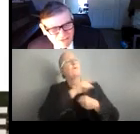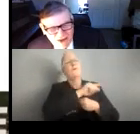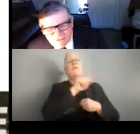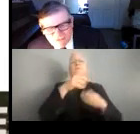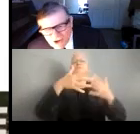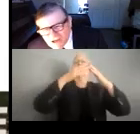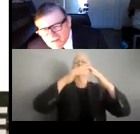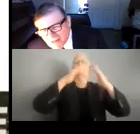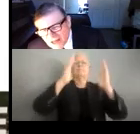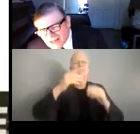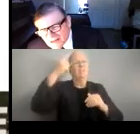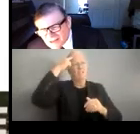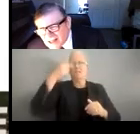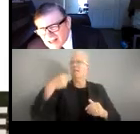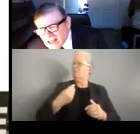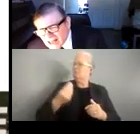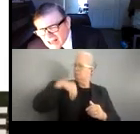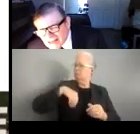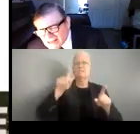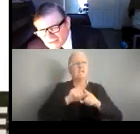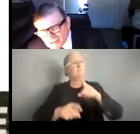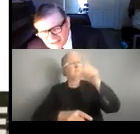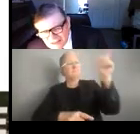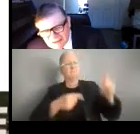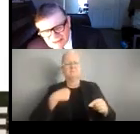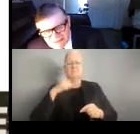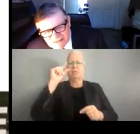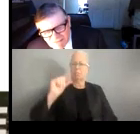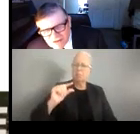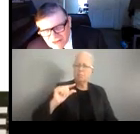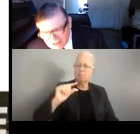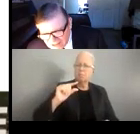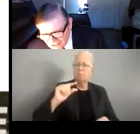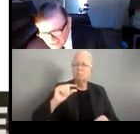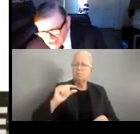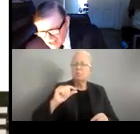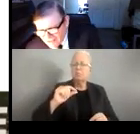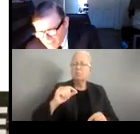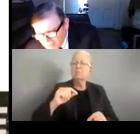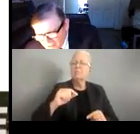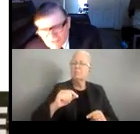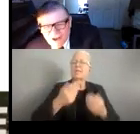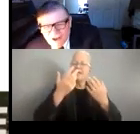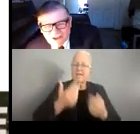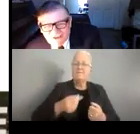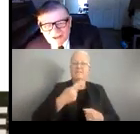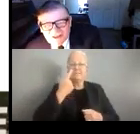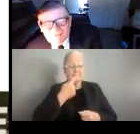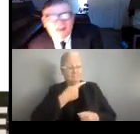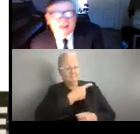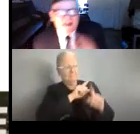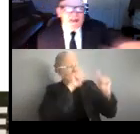same rate of work pay as others. And so we see some protests on the slide of people who argued for